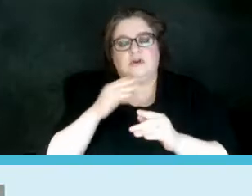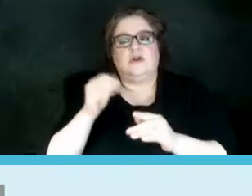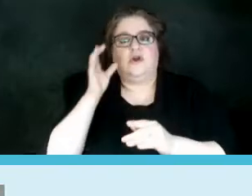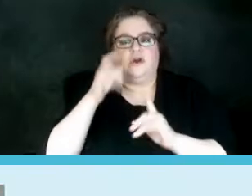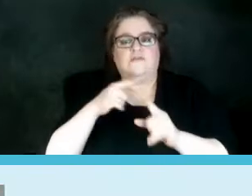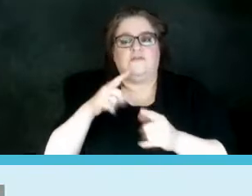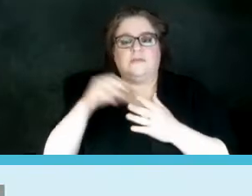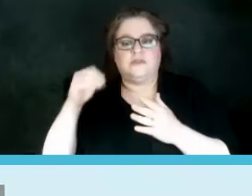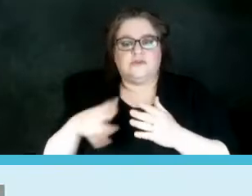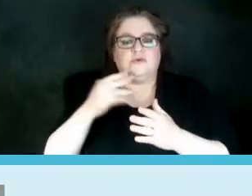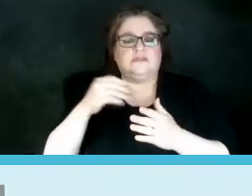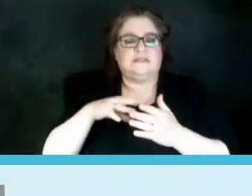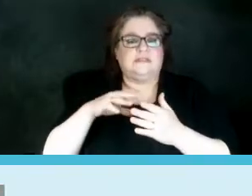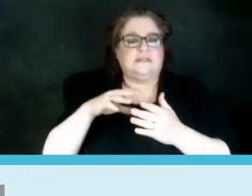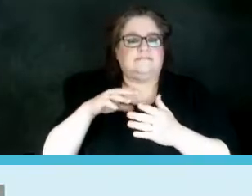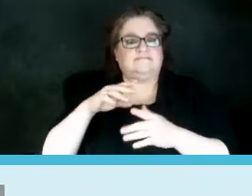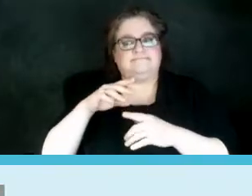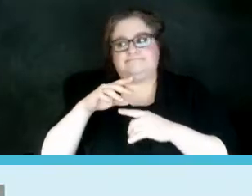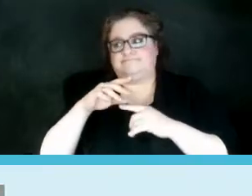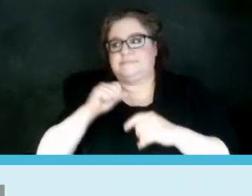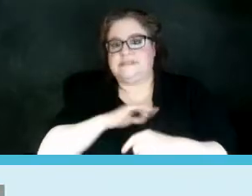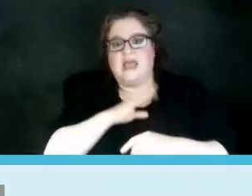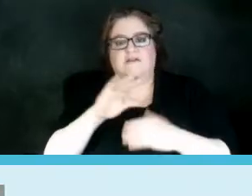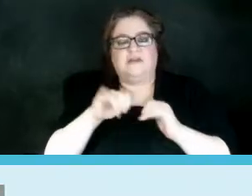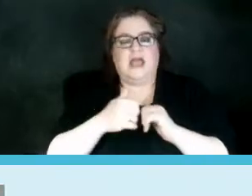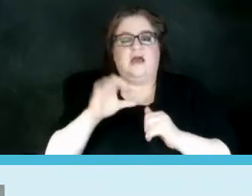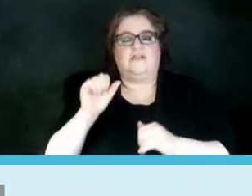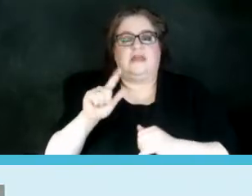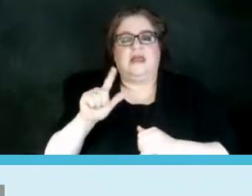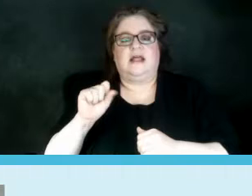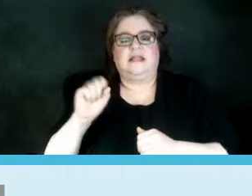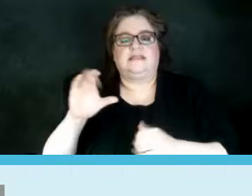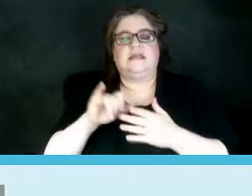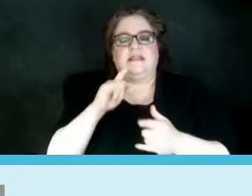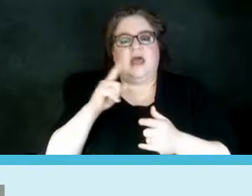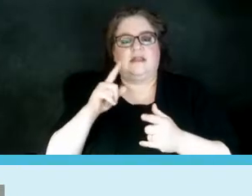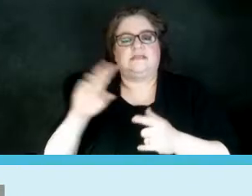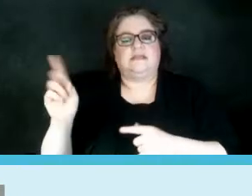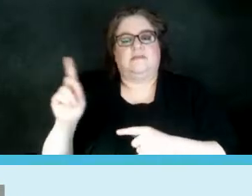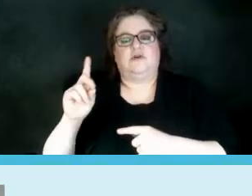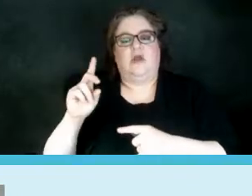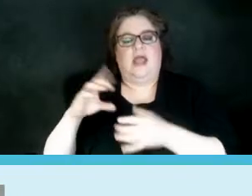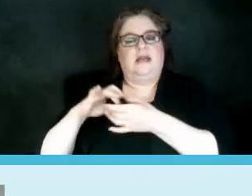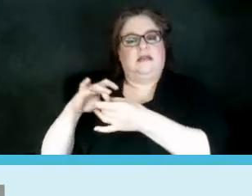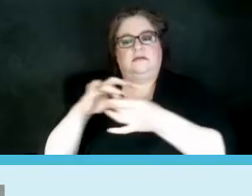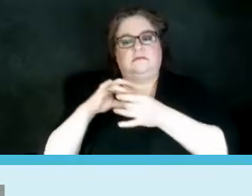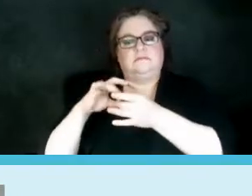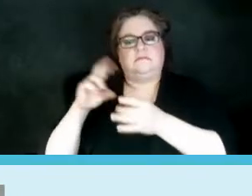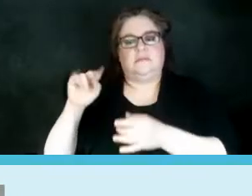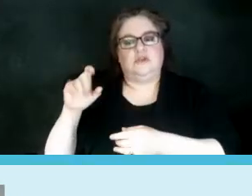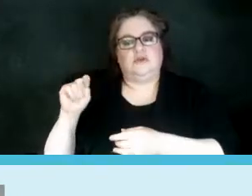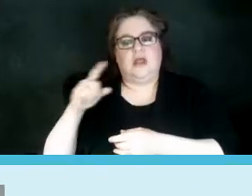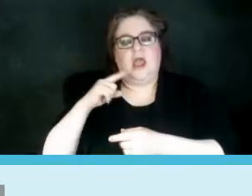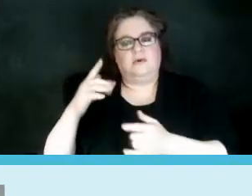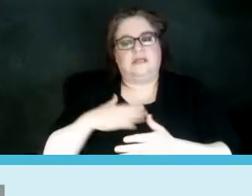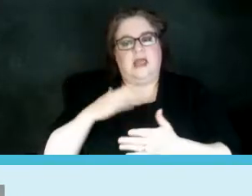heard from the staff, and how the LSC is truly a democratic unit. And so I was very happy that our LSC